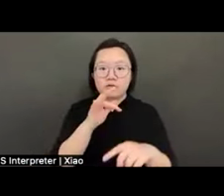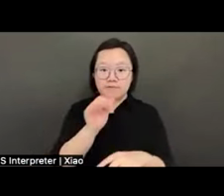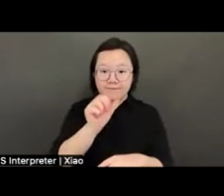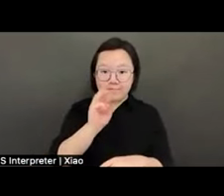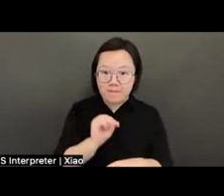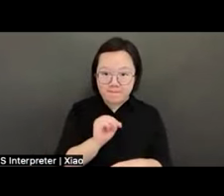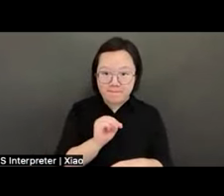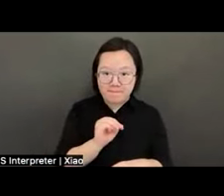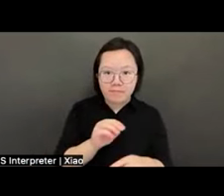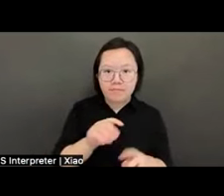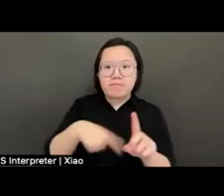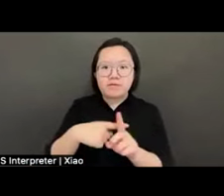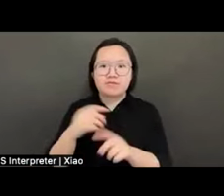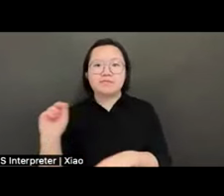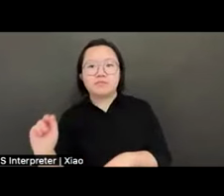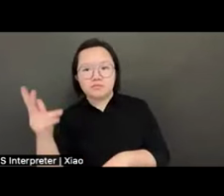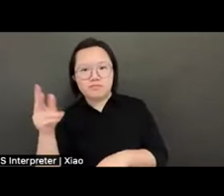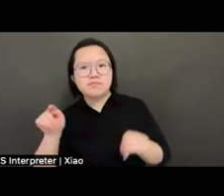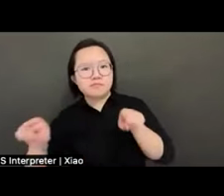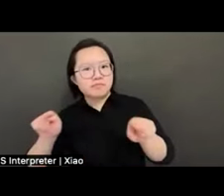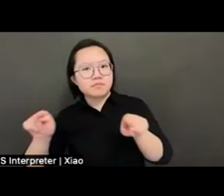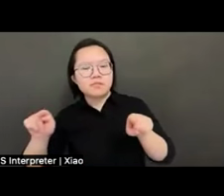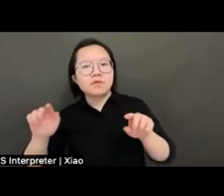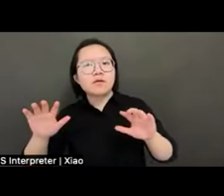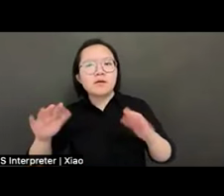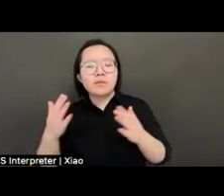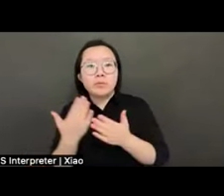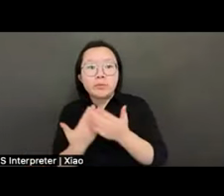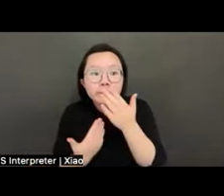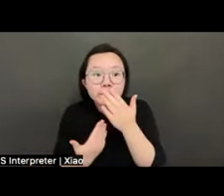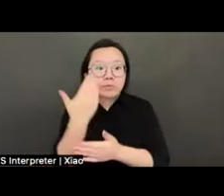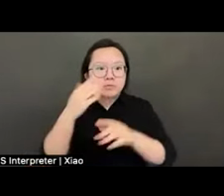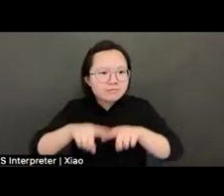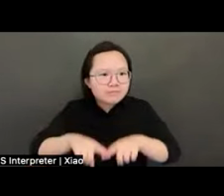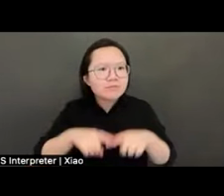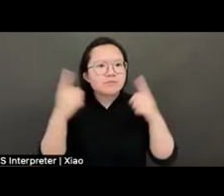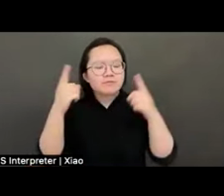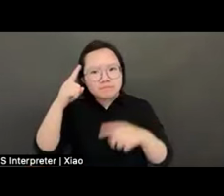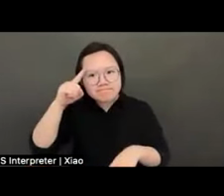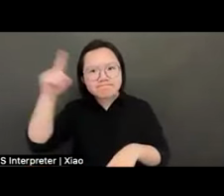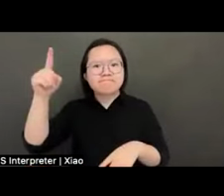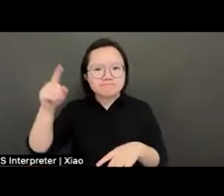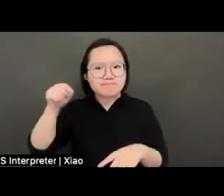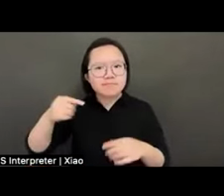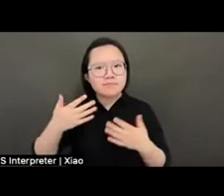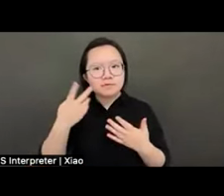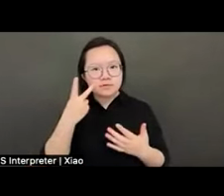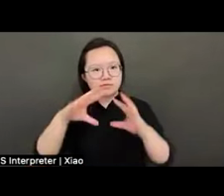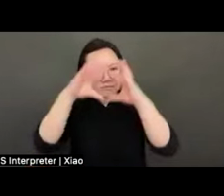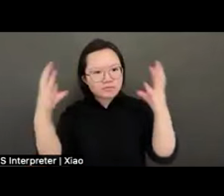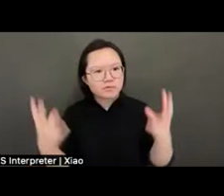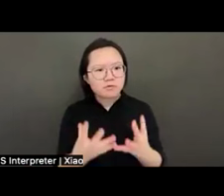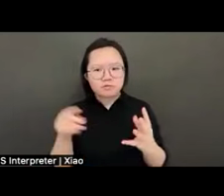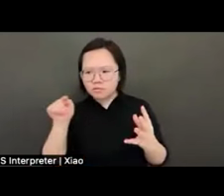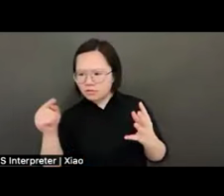to design new initiatives, new innovations that tackle global challenges. And the grants range from